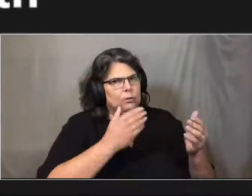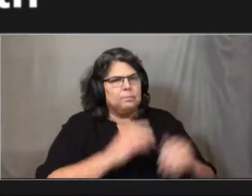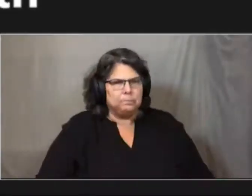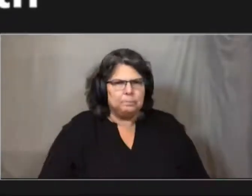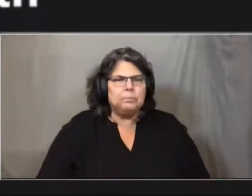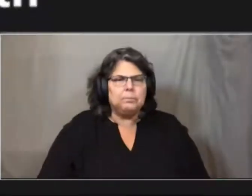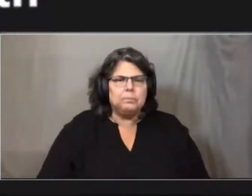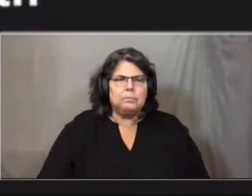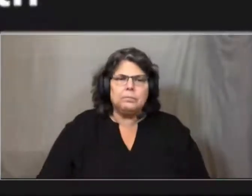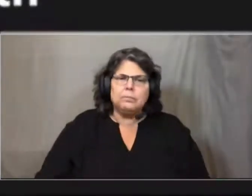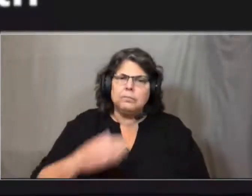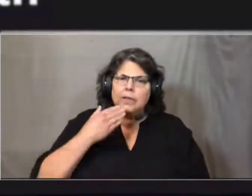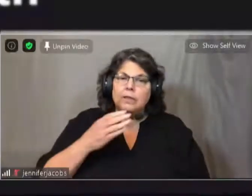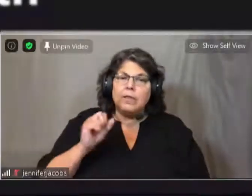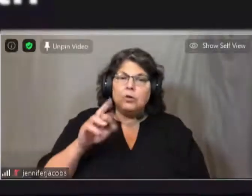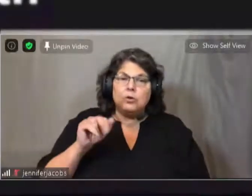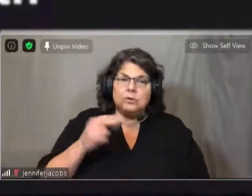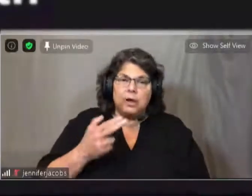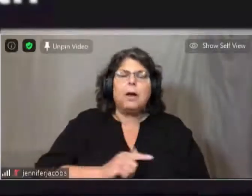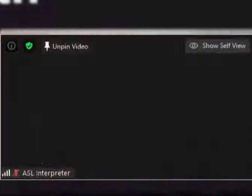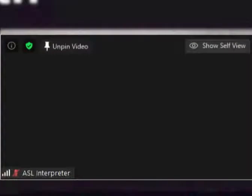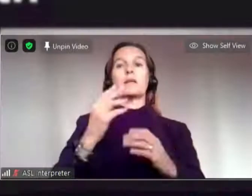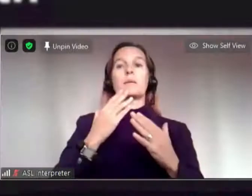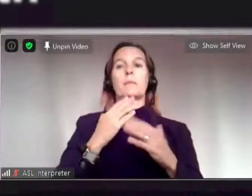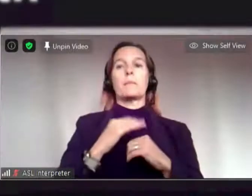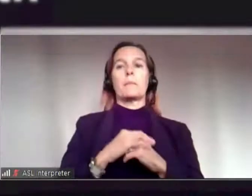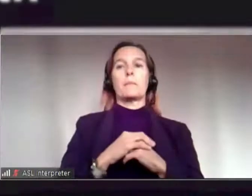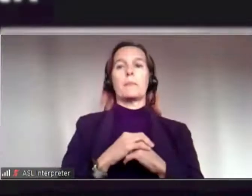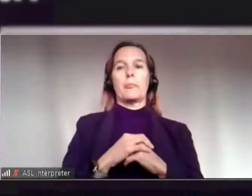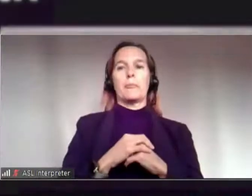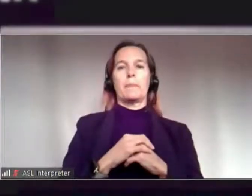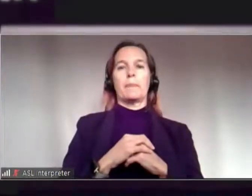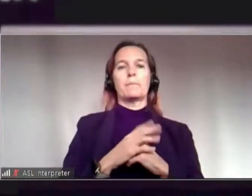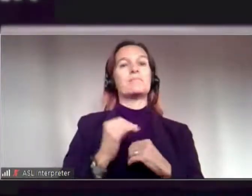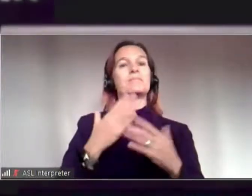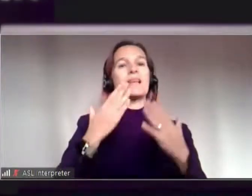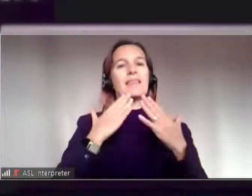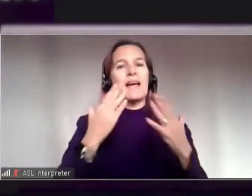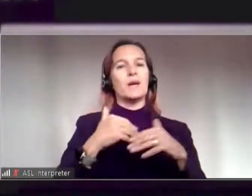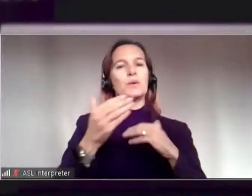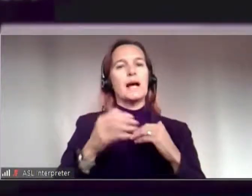Thank you, Sarah. Thank you, Dr. Coren. Moving over to the Independent Coast Observer, Susan.